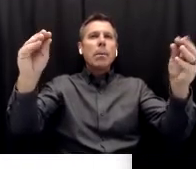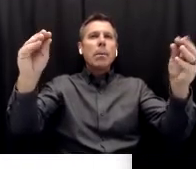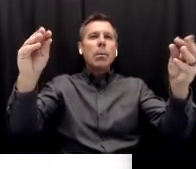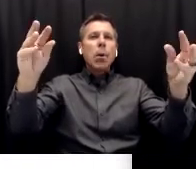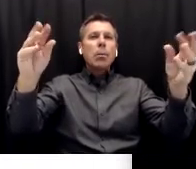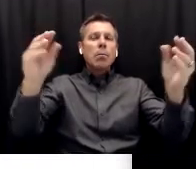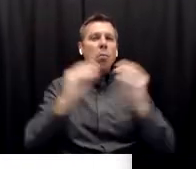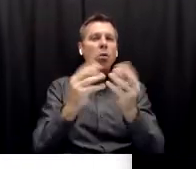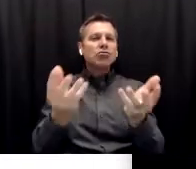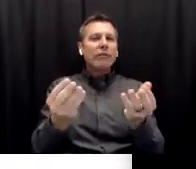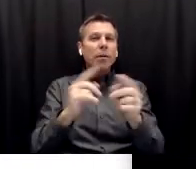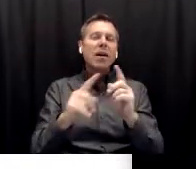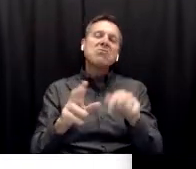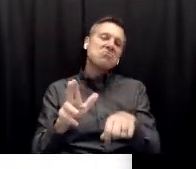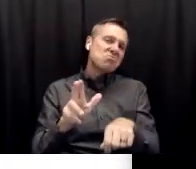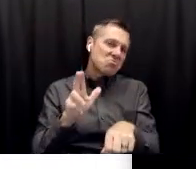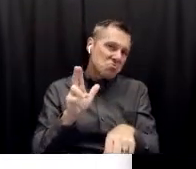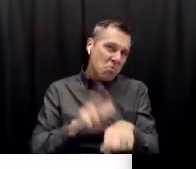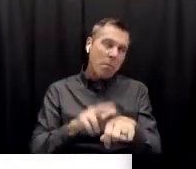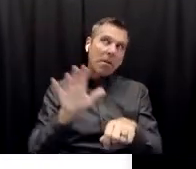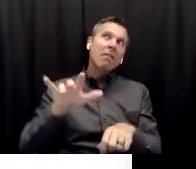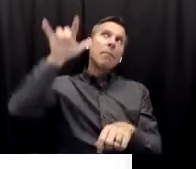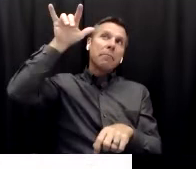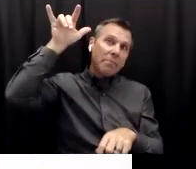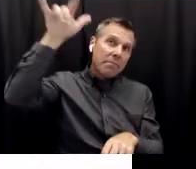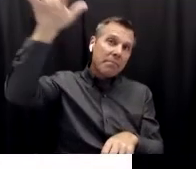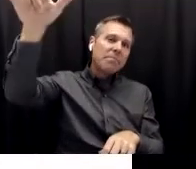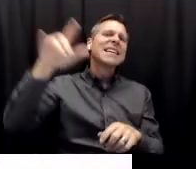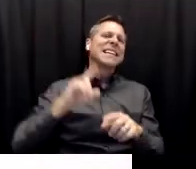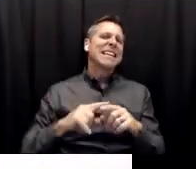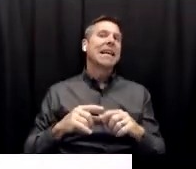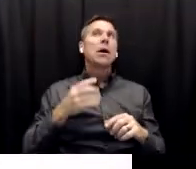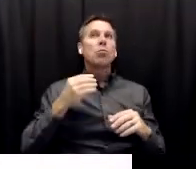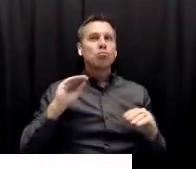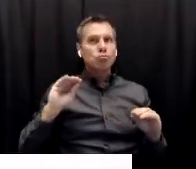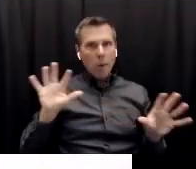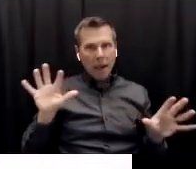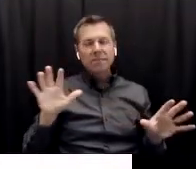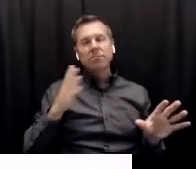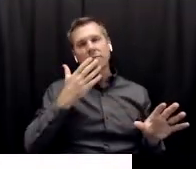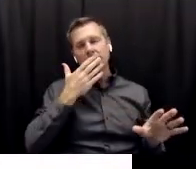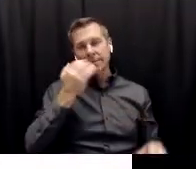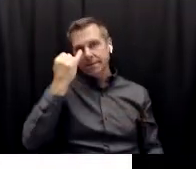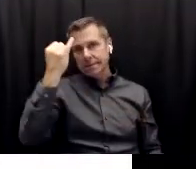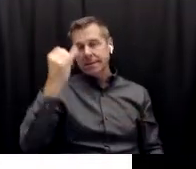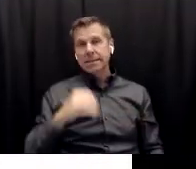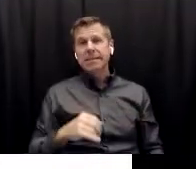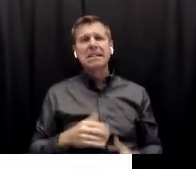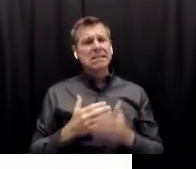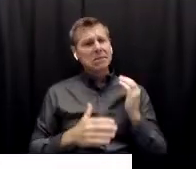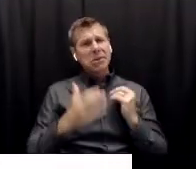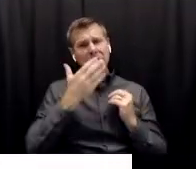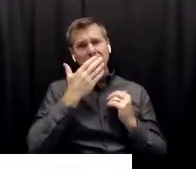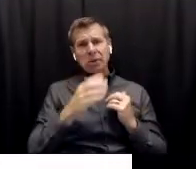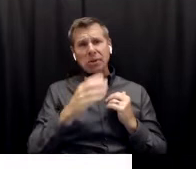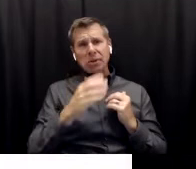general, though, you're going to want to make sure that you've got the brightest lights as possible out there. We found some really good ones. Cree,